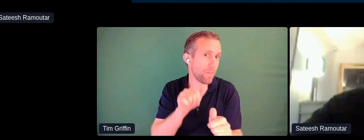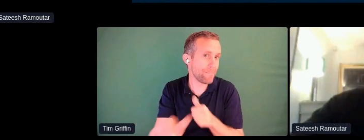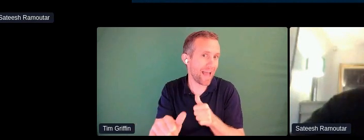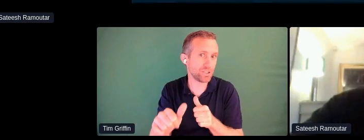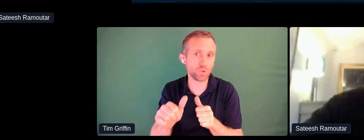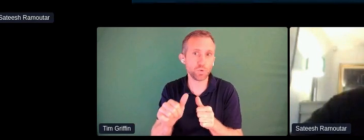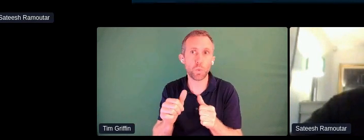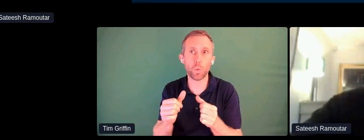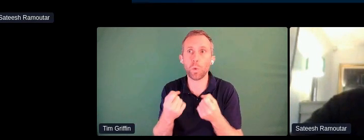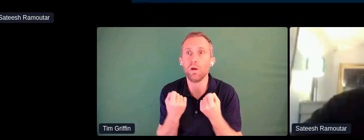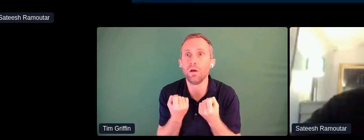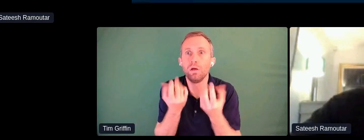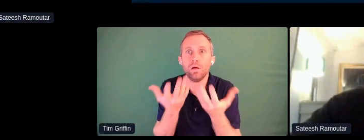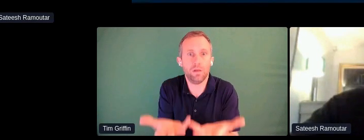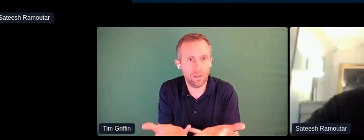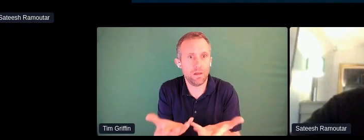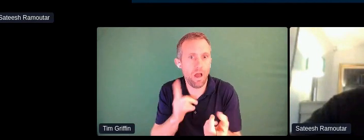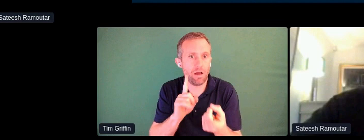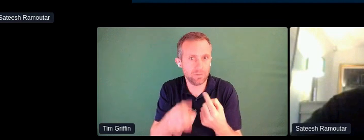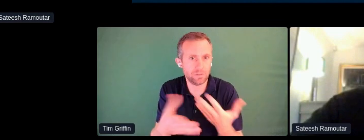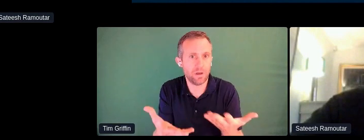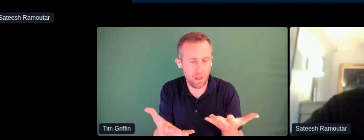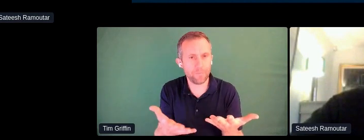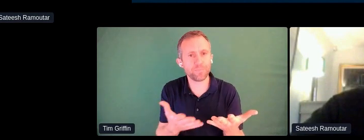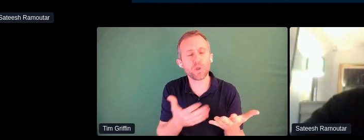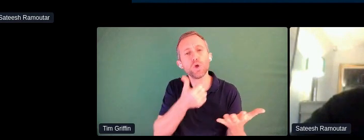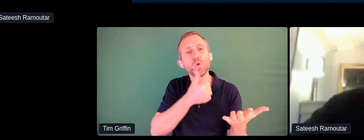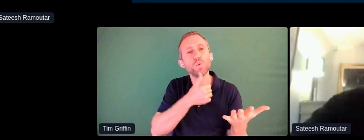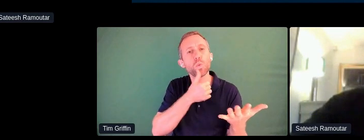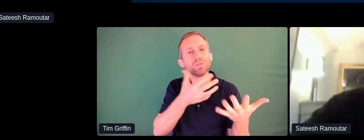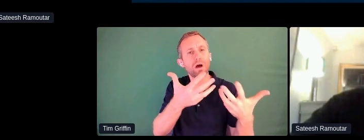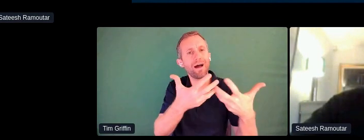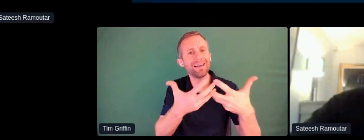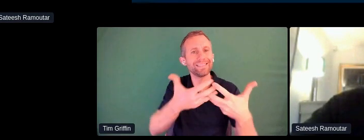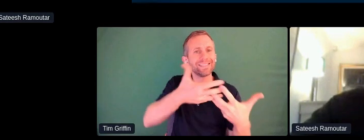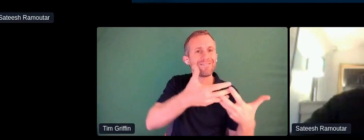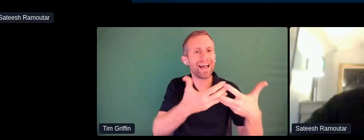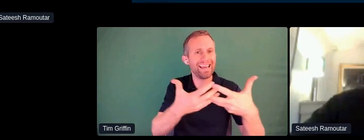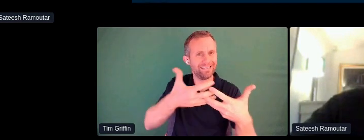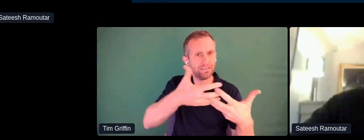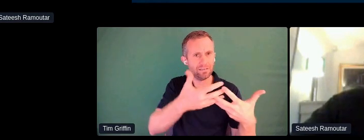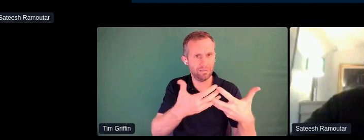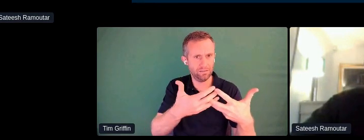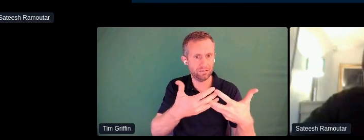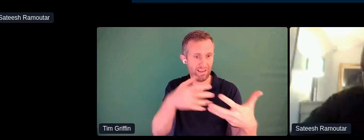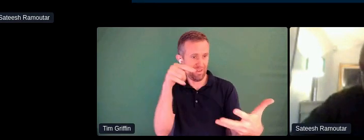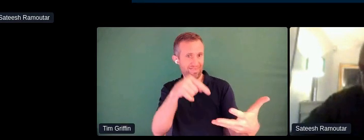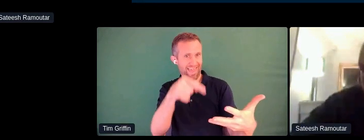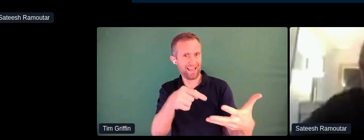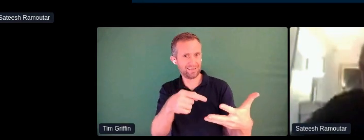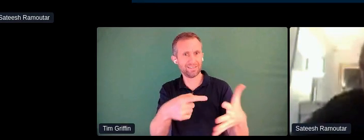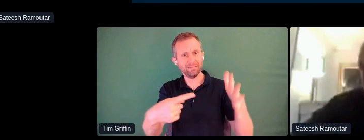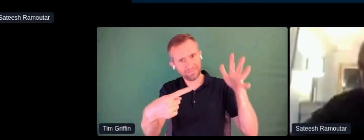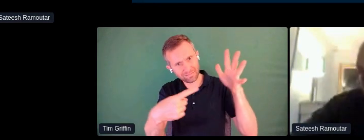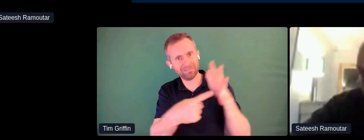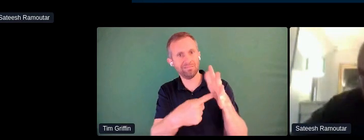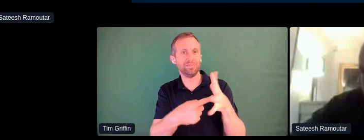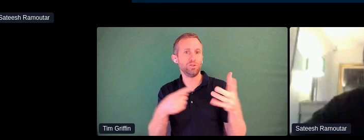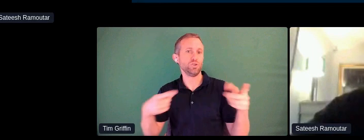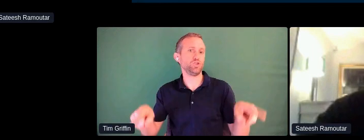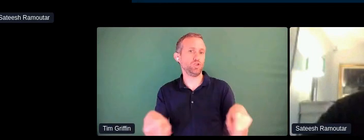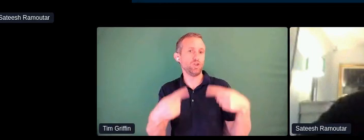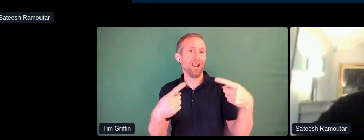then have a discussion is why the user interface is a key accessibility challenge in an ever demanding